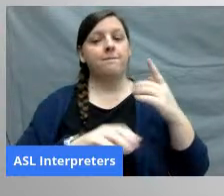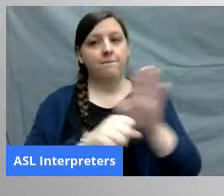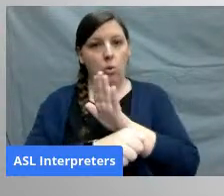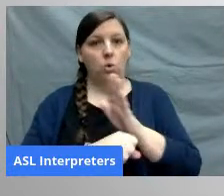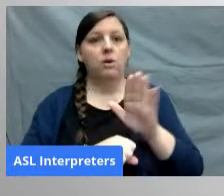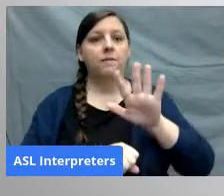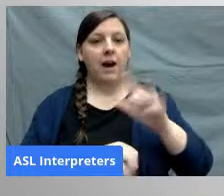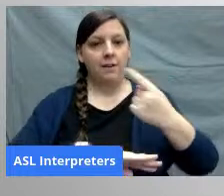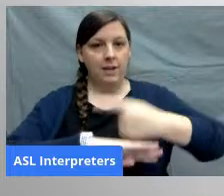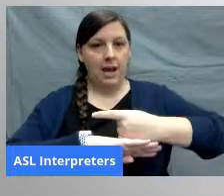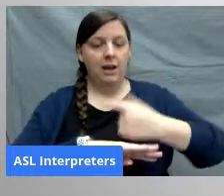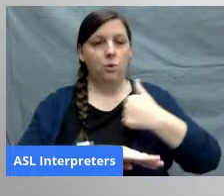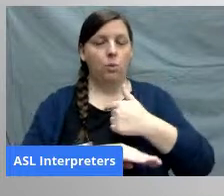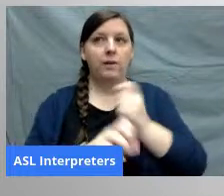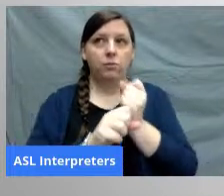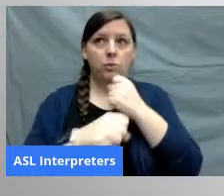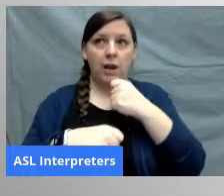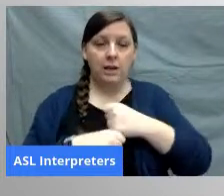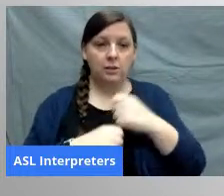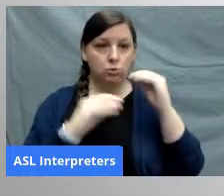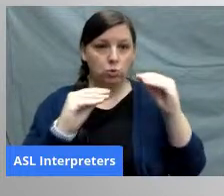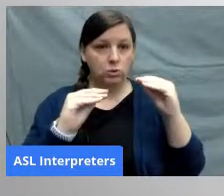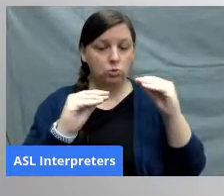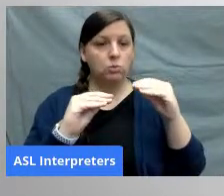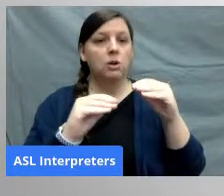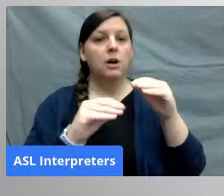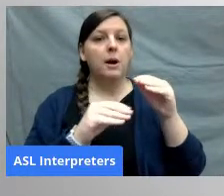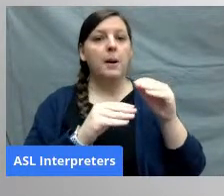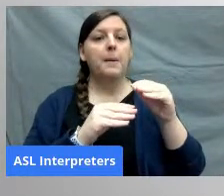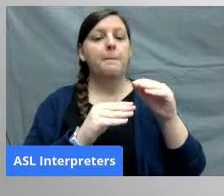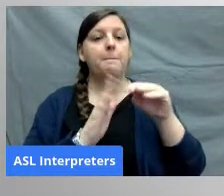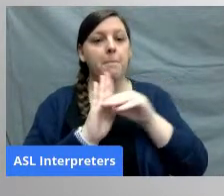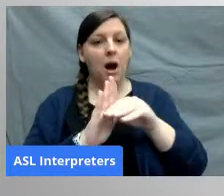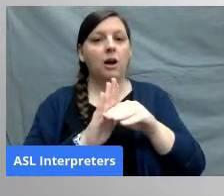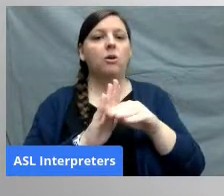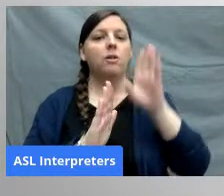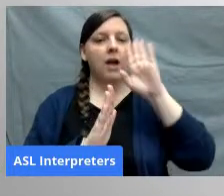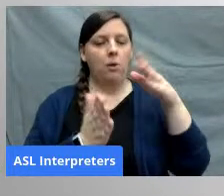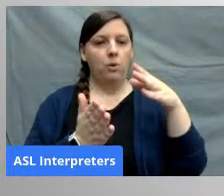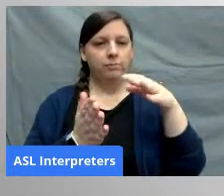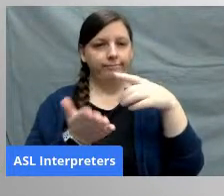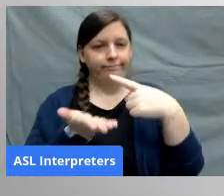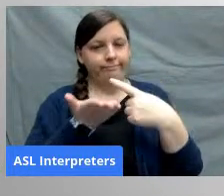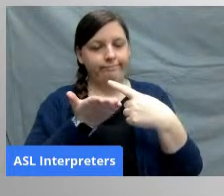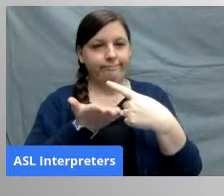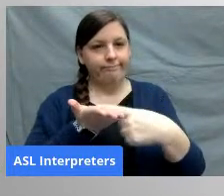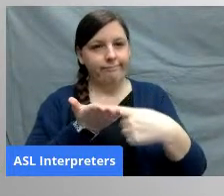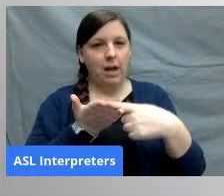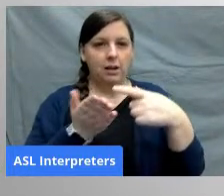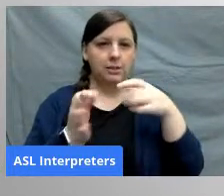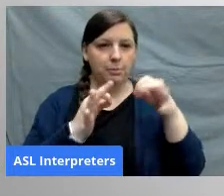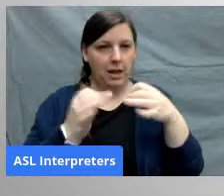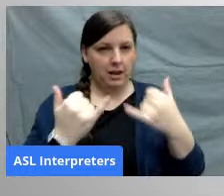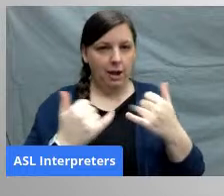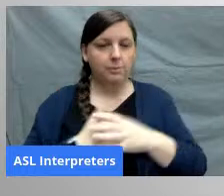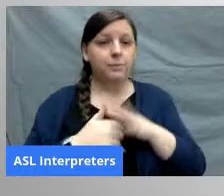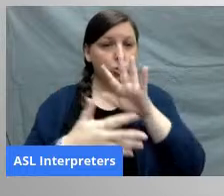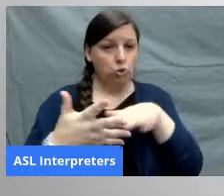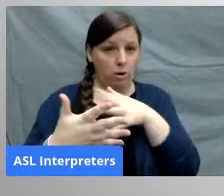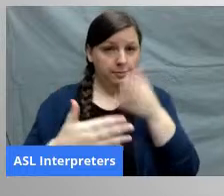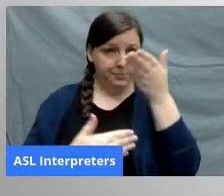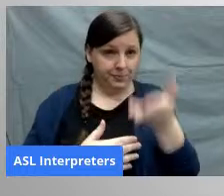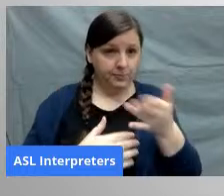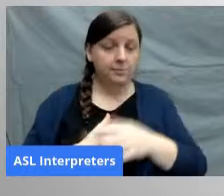supports a return for our students that I'll go over in this chart. So at the top of the chart, we